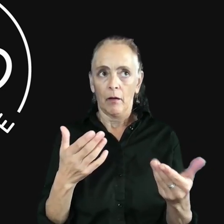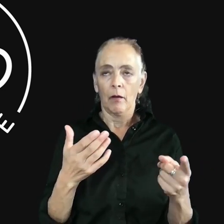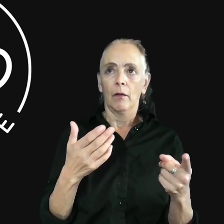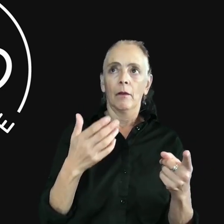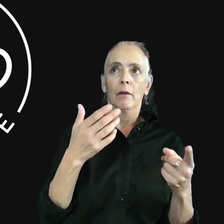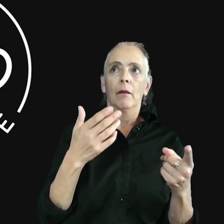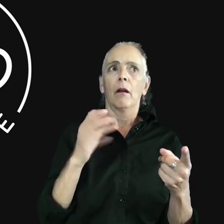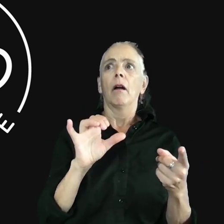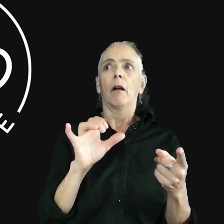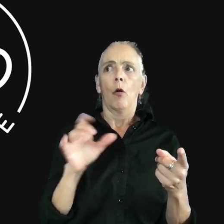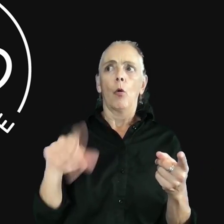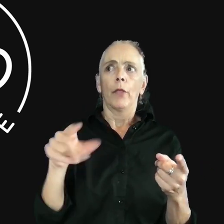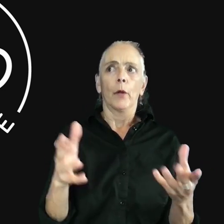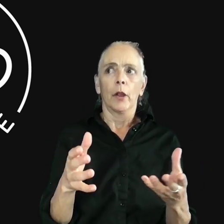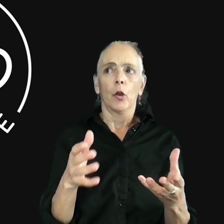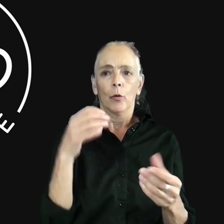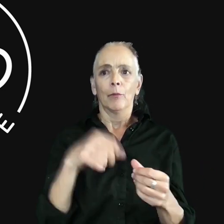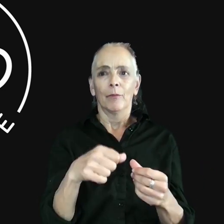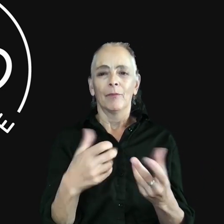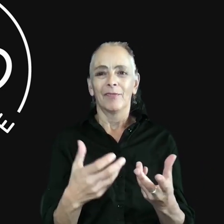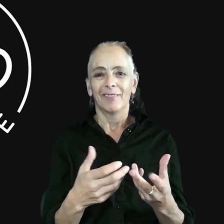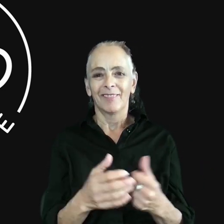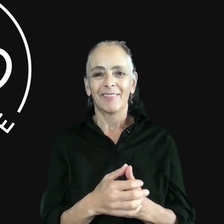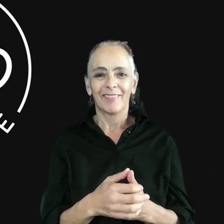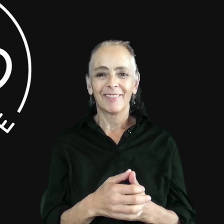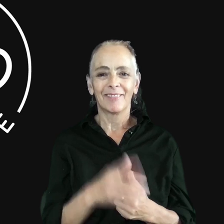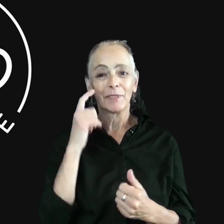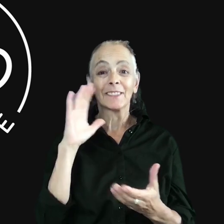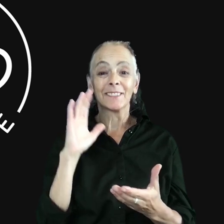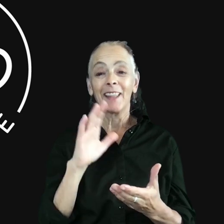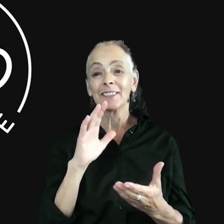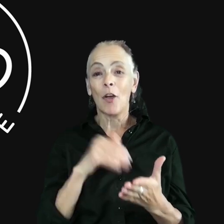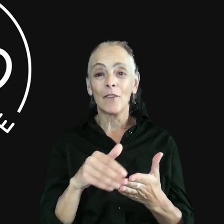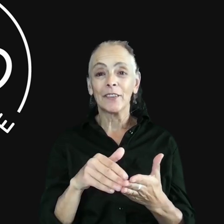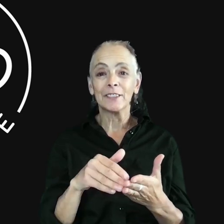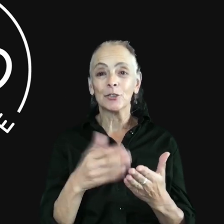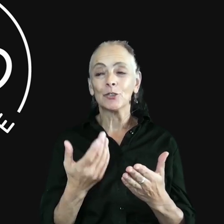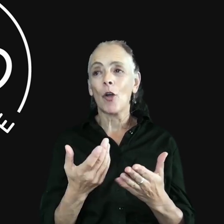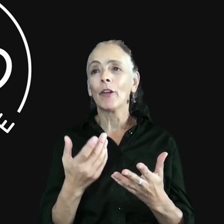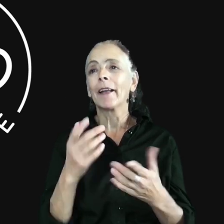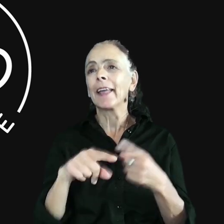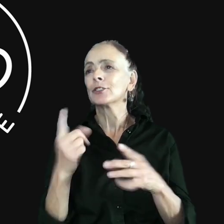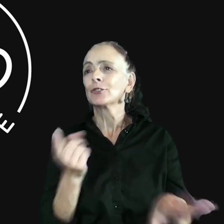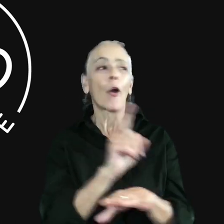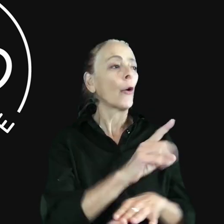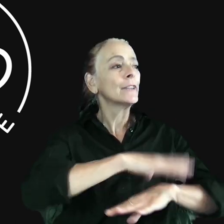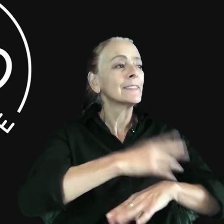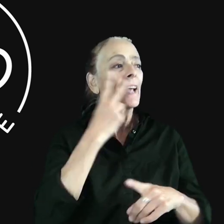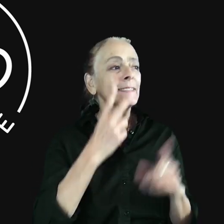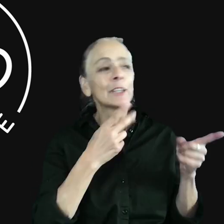here because yeah it's not as common to just be like oh yeah you know what i'm just going to swing by laney's desk i see her